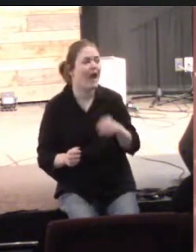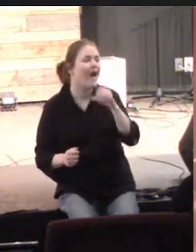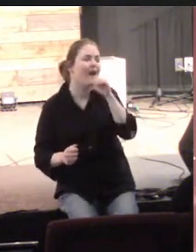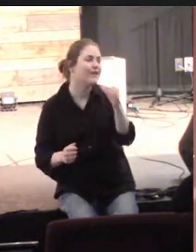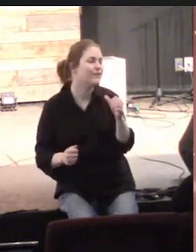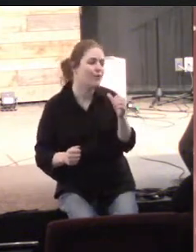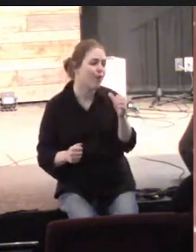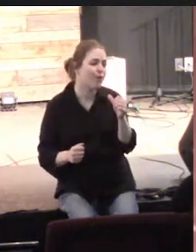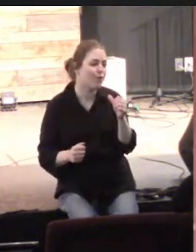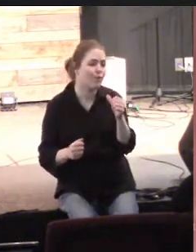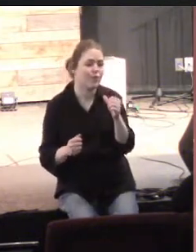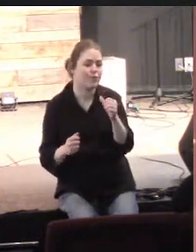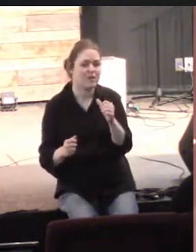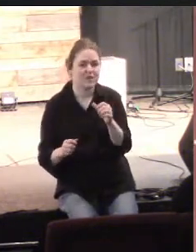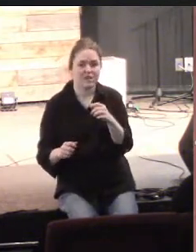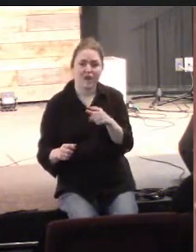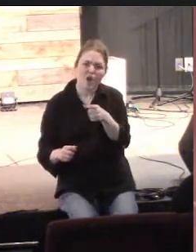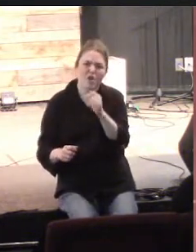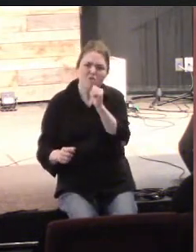they forget. Just remind them.